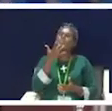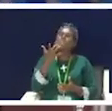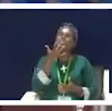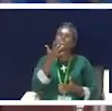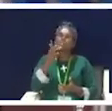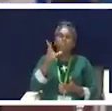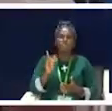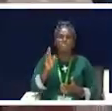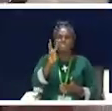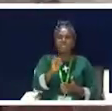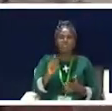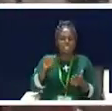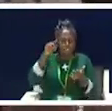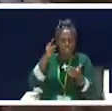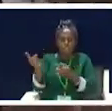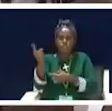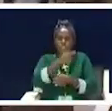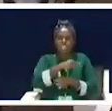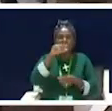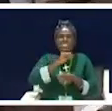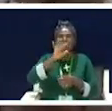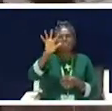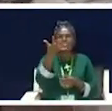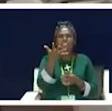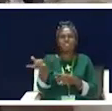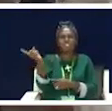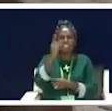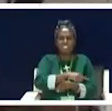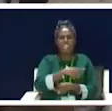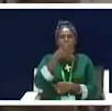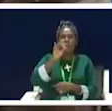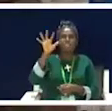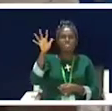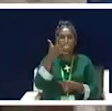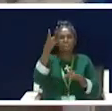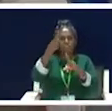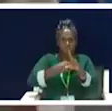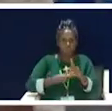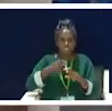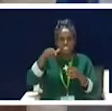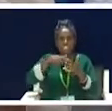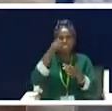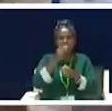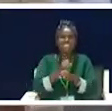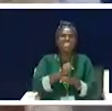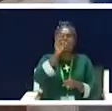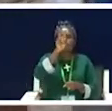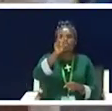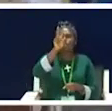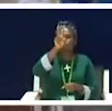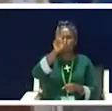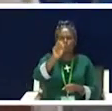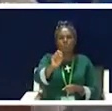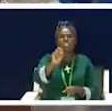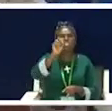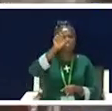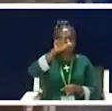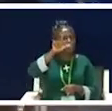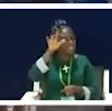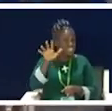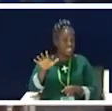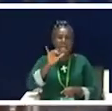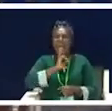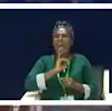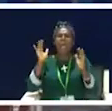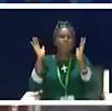them. Today is the fifth day of the fifth month in the year 2023. I